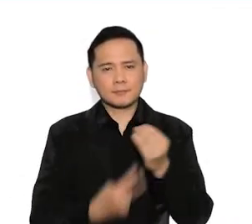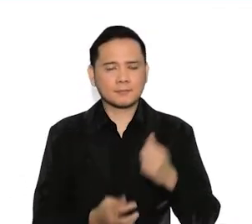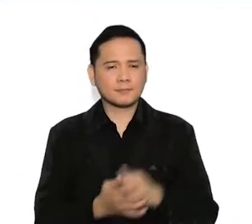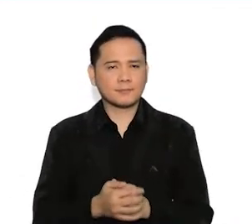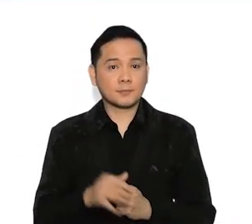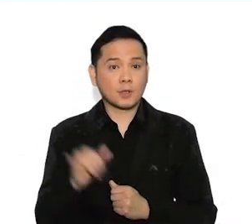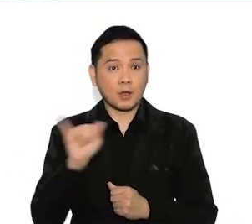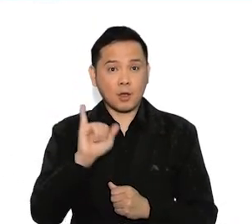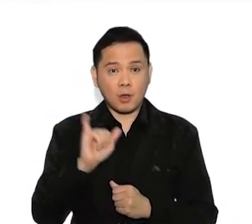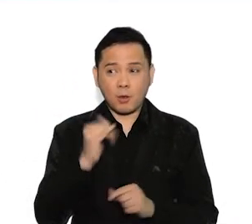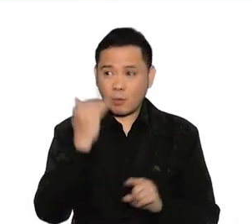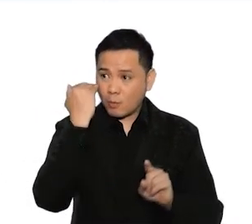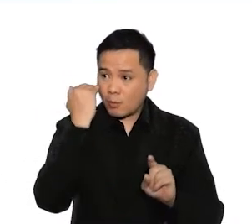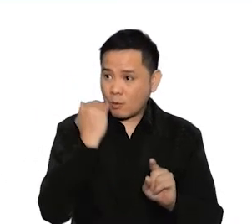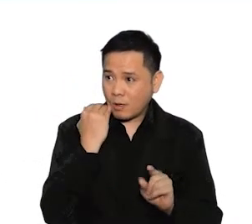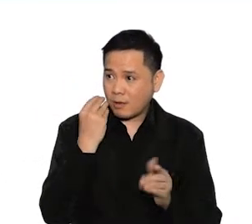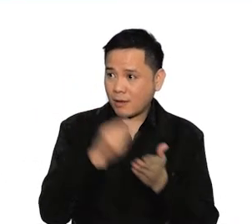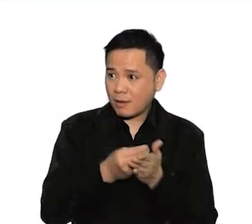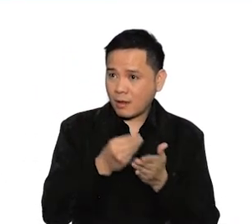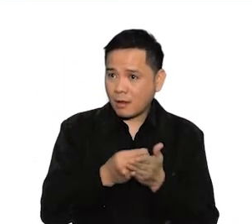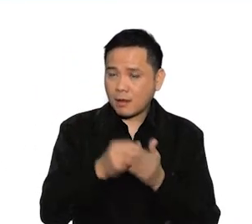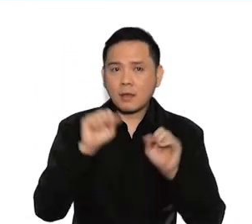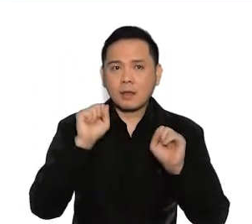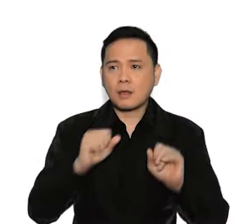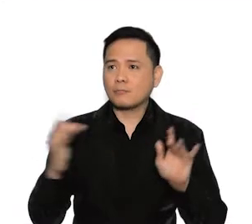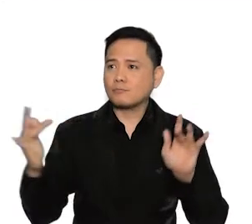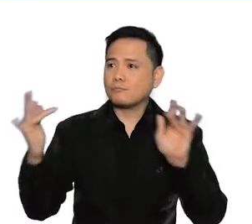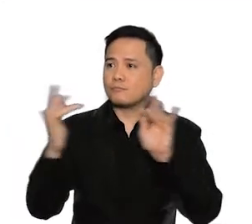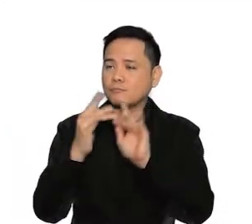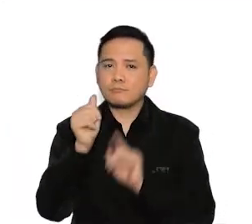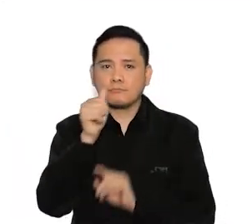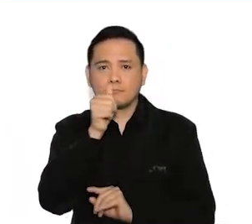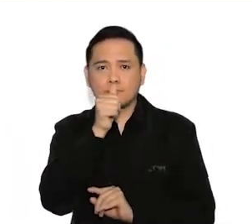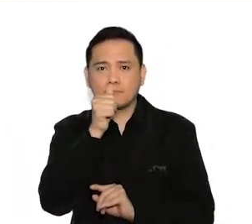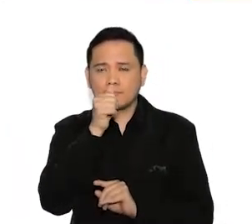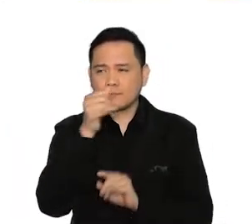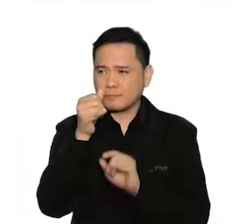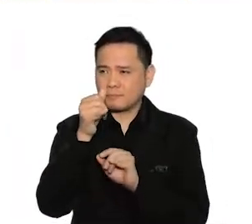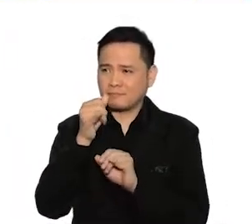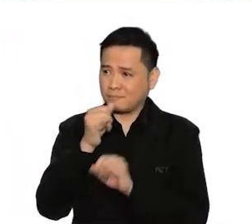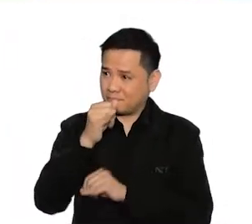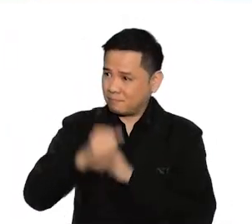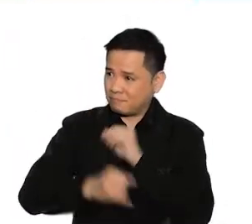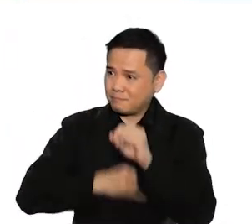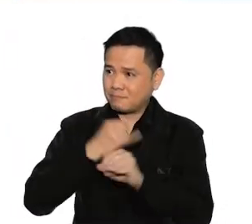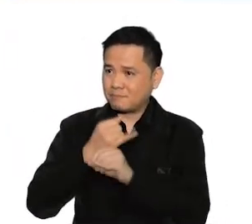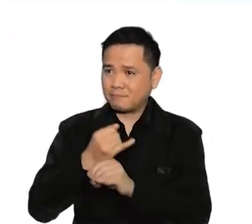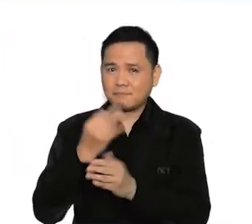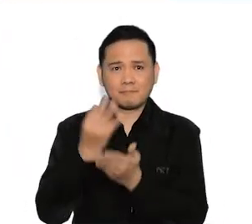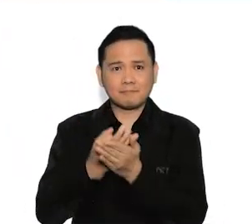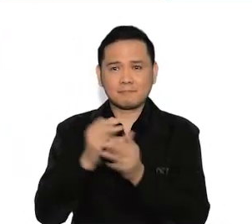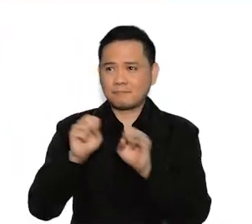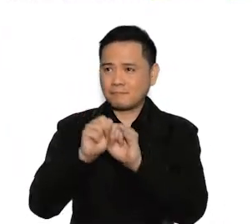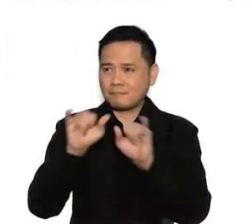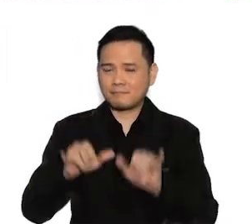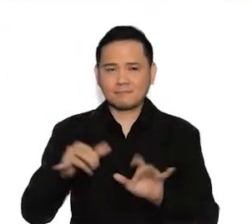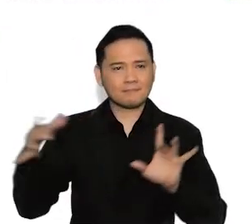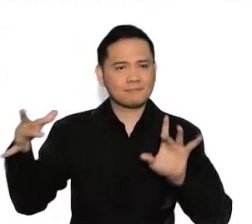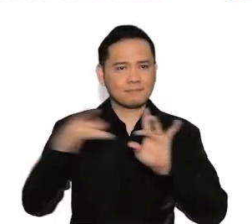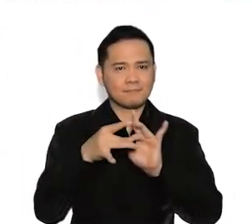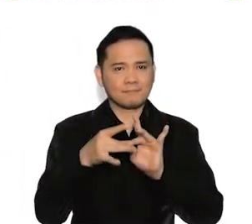be a tool to identify investment gaps that can be funded through private and international climate